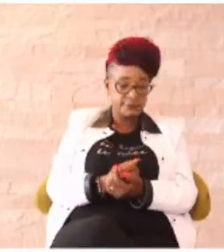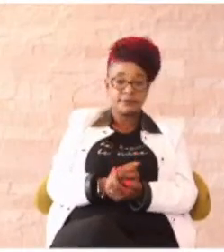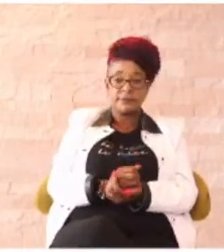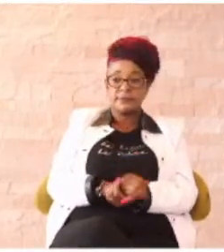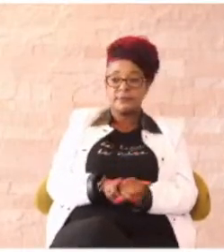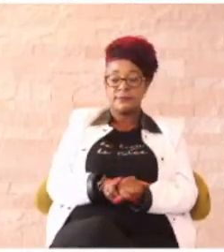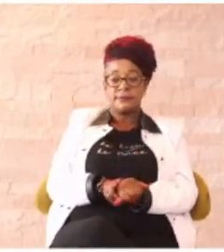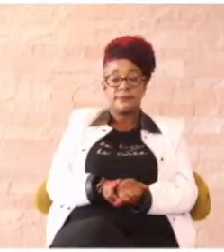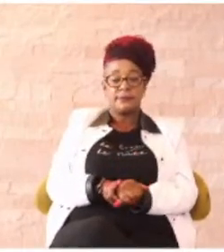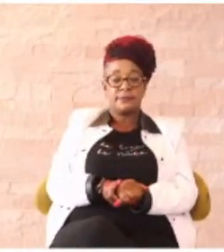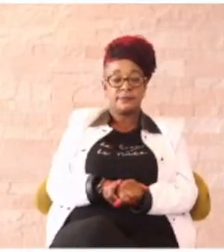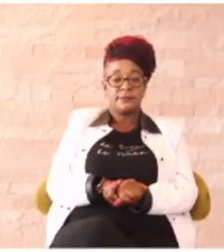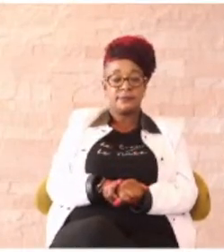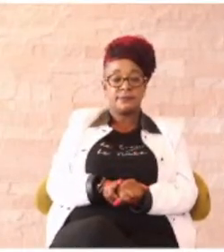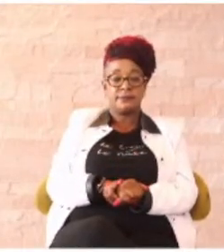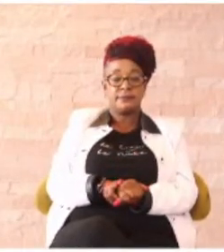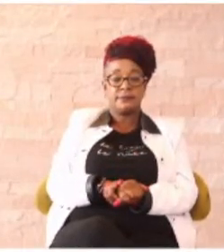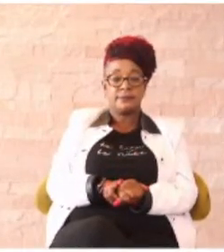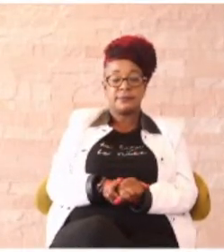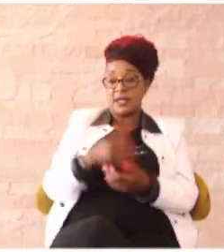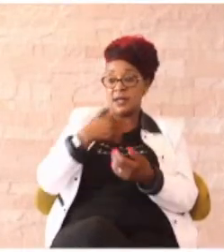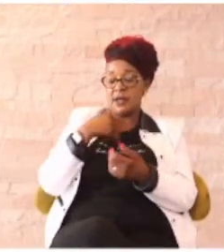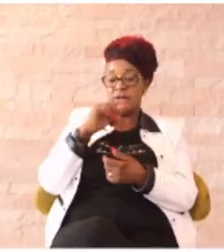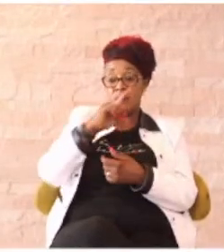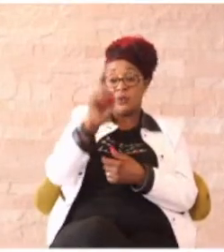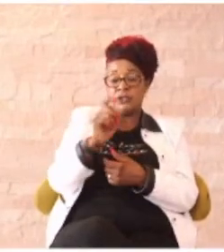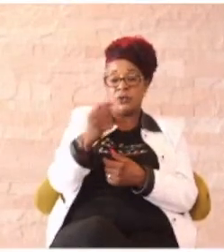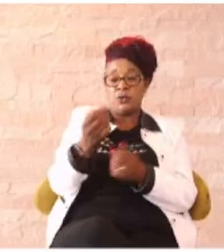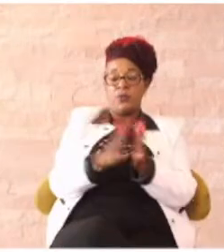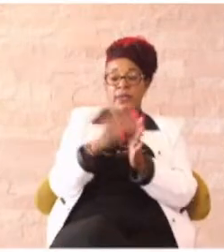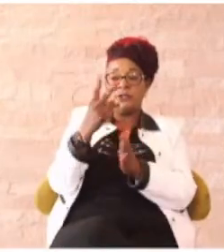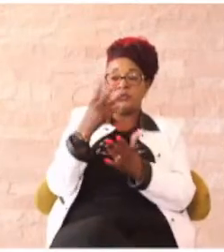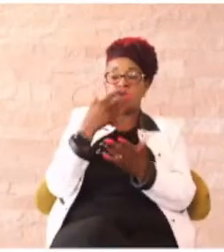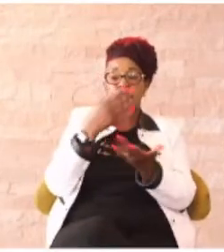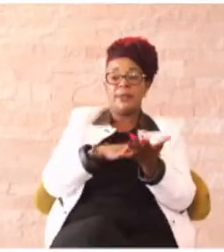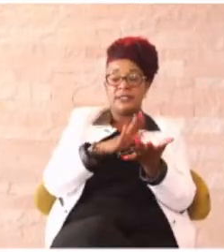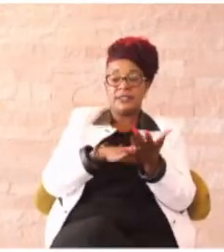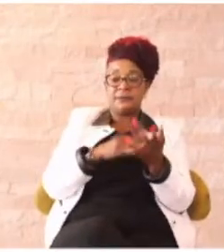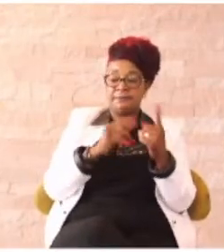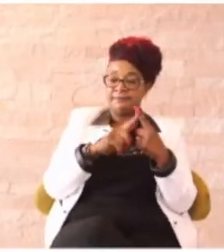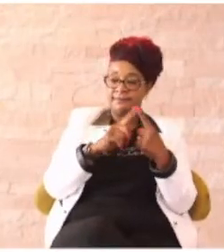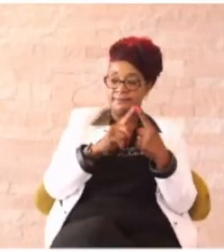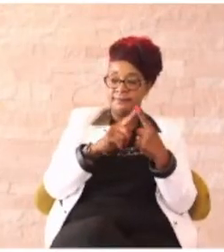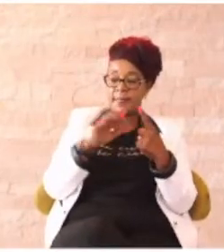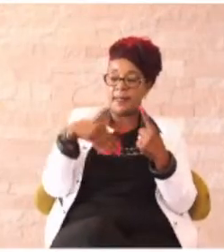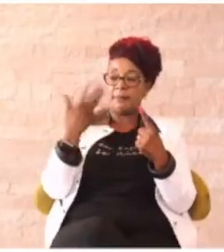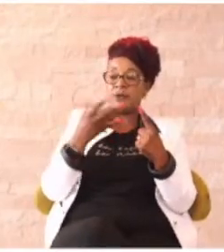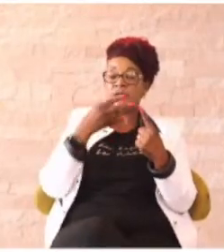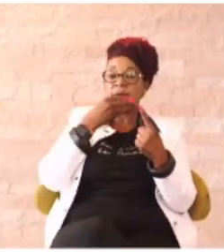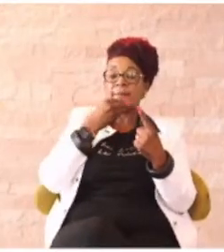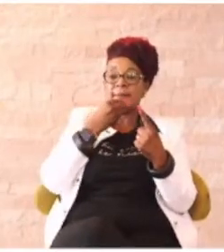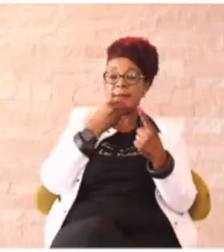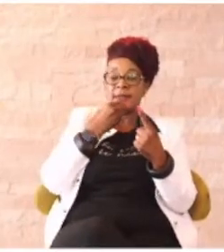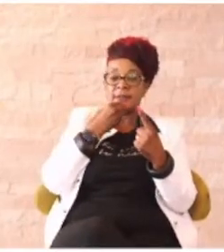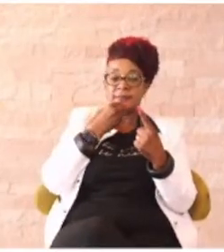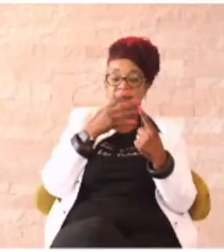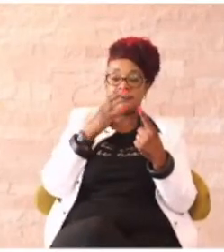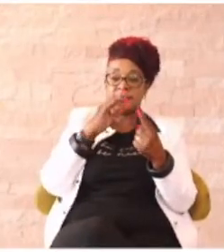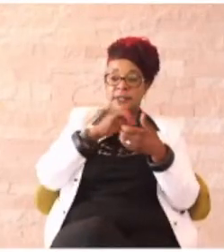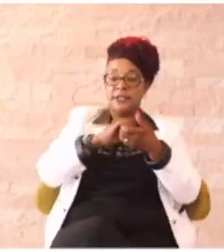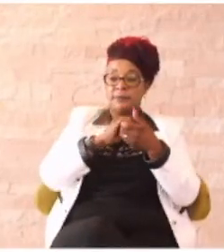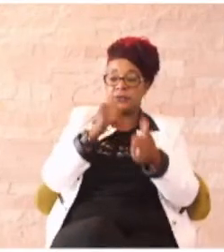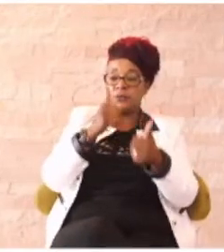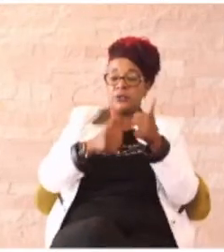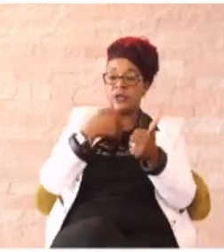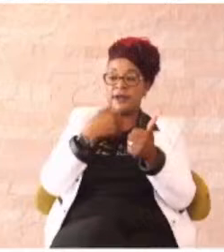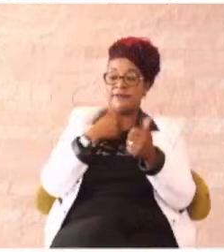Okay, I have one question and 2 comments. One question is about the male engagements that you're having.